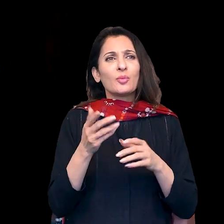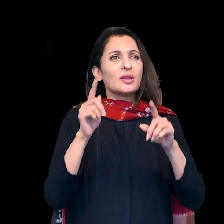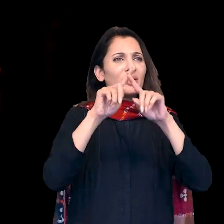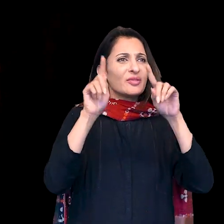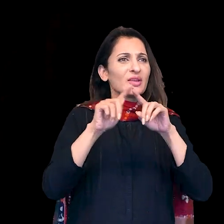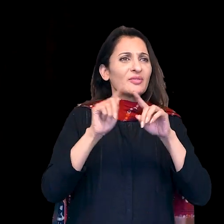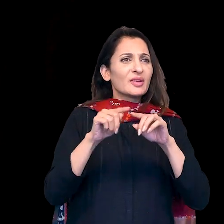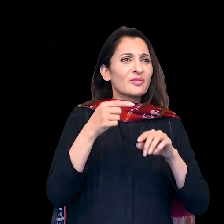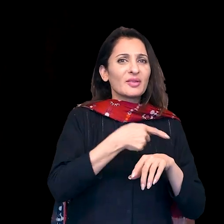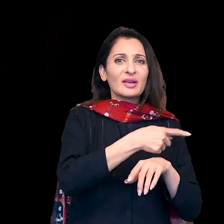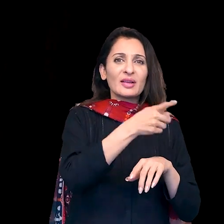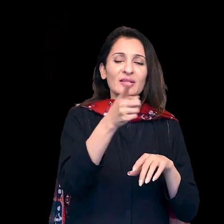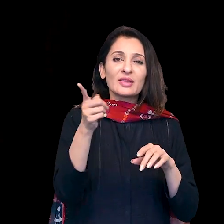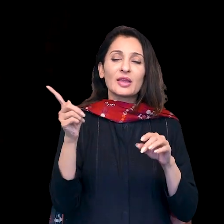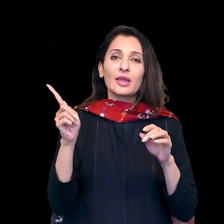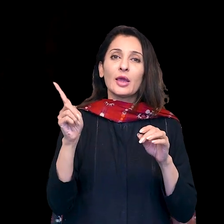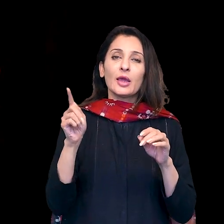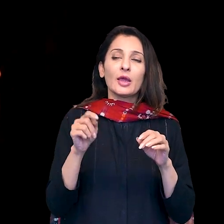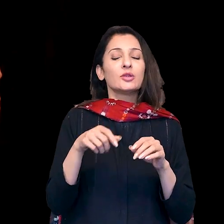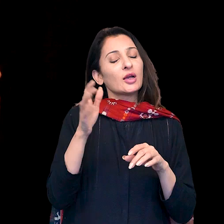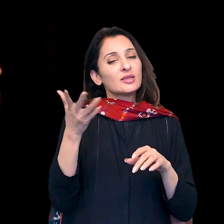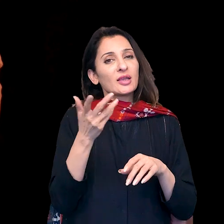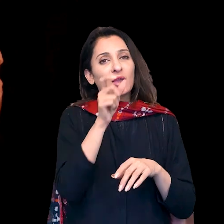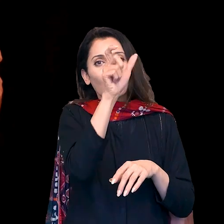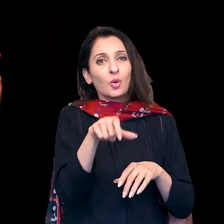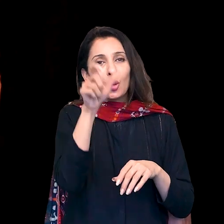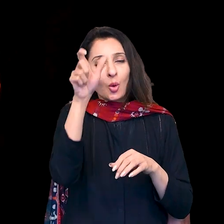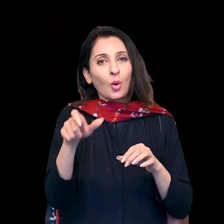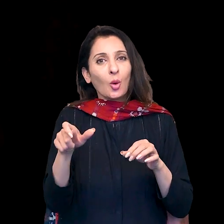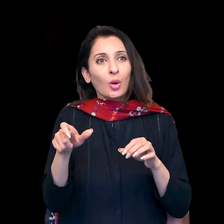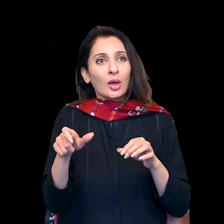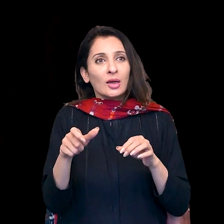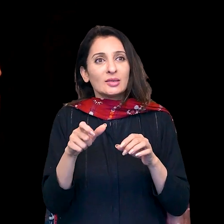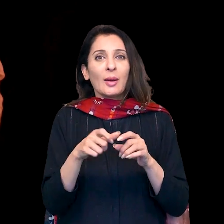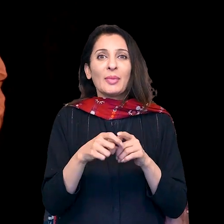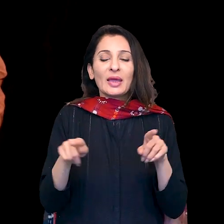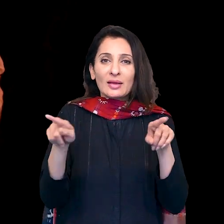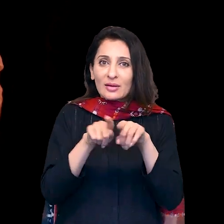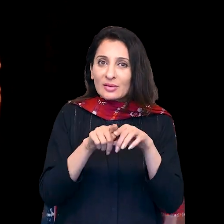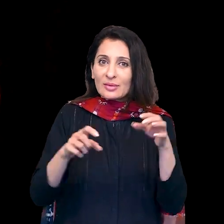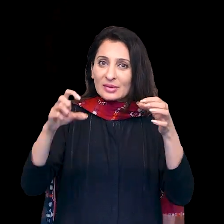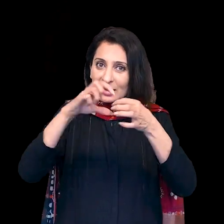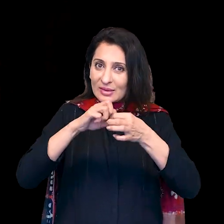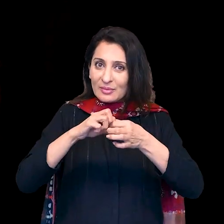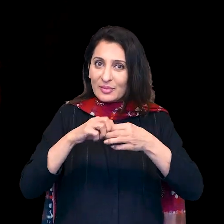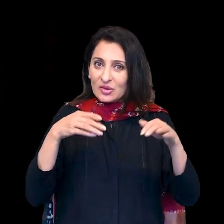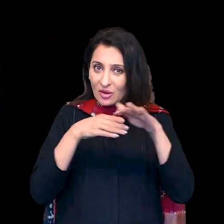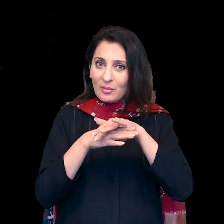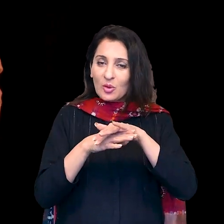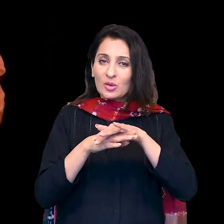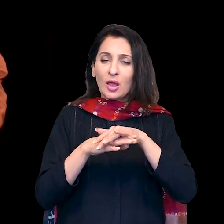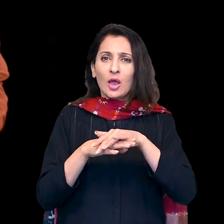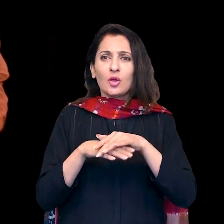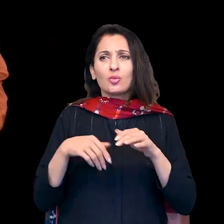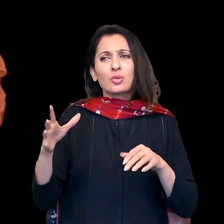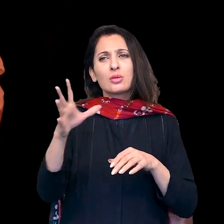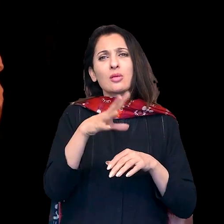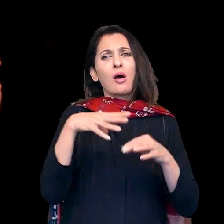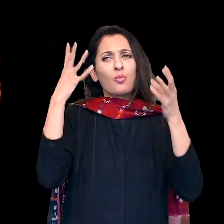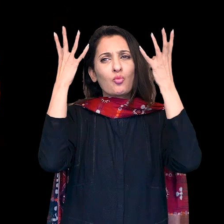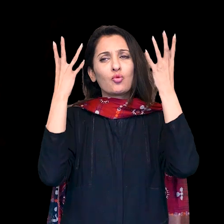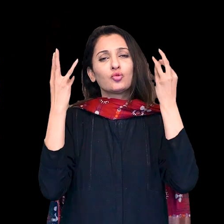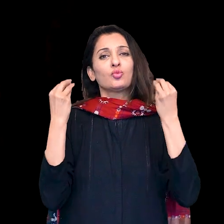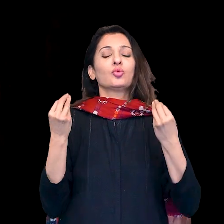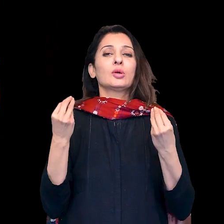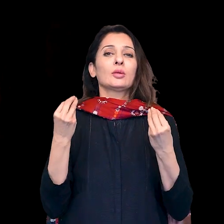where when people get into a relationship, they forget everybody else and they just invest in that relationship. And that does